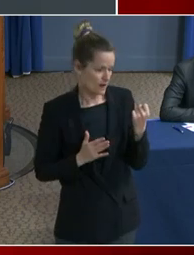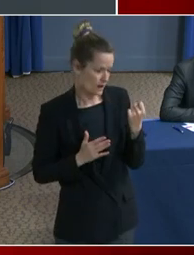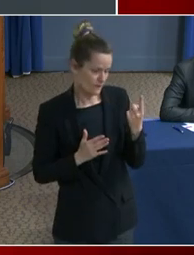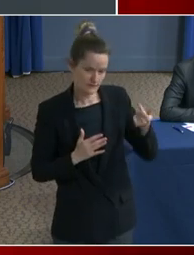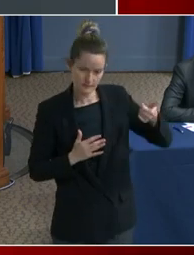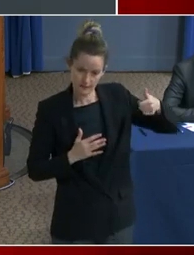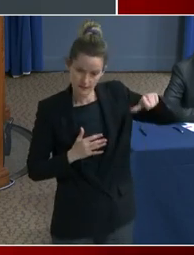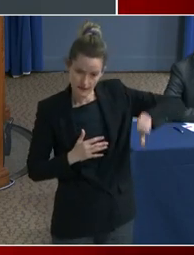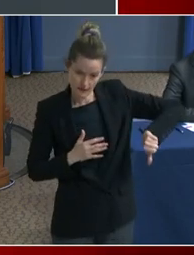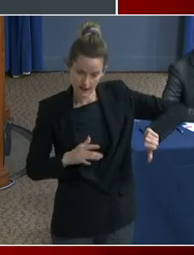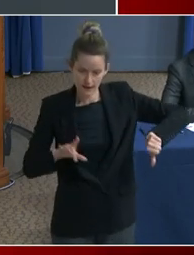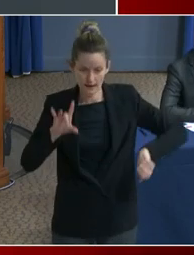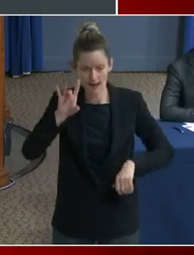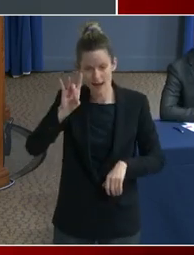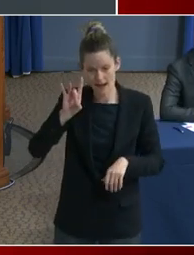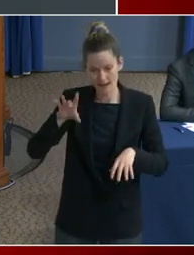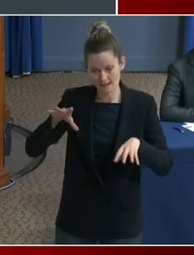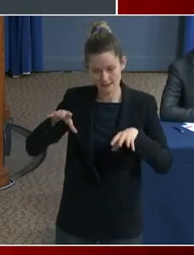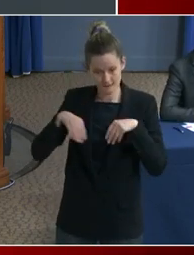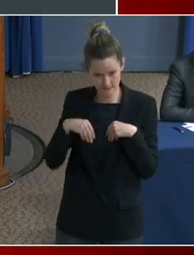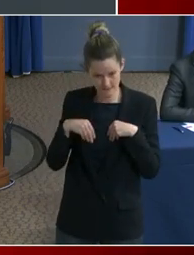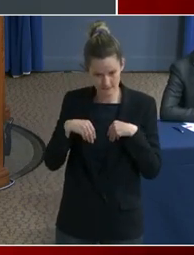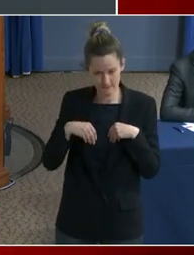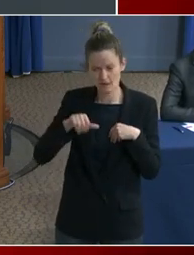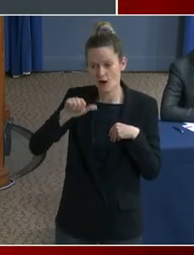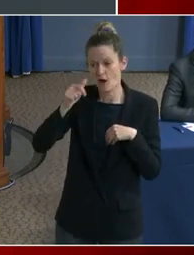accepted, the rest are pending.